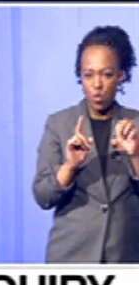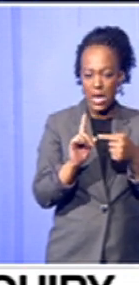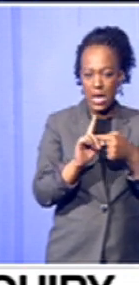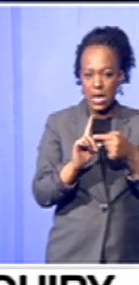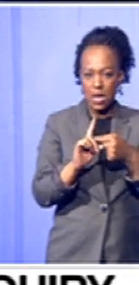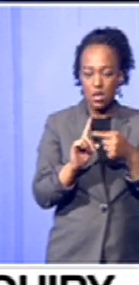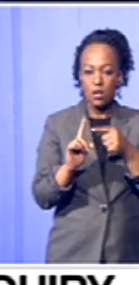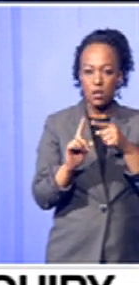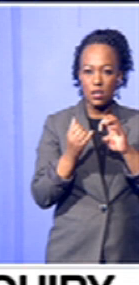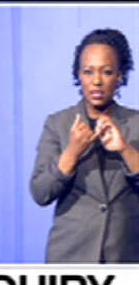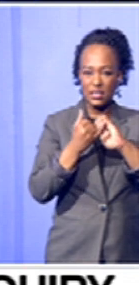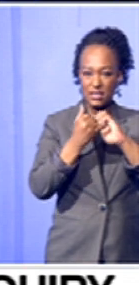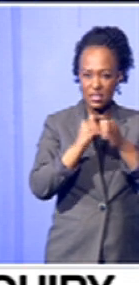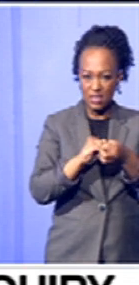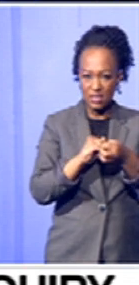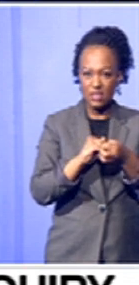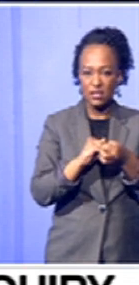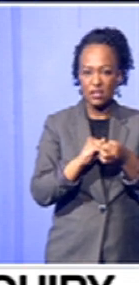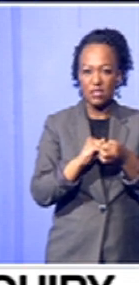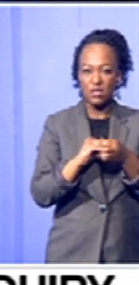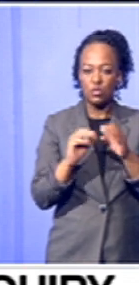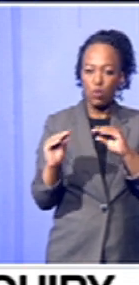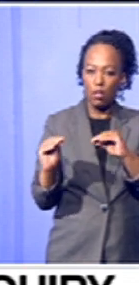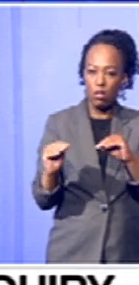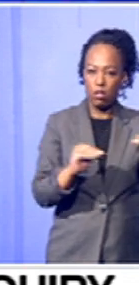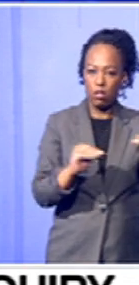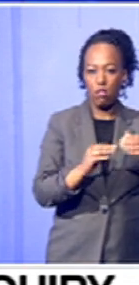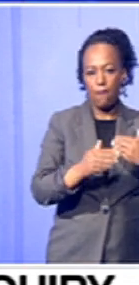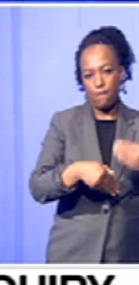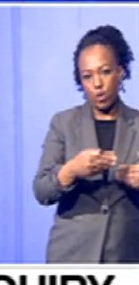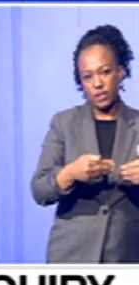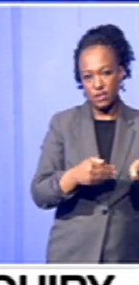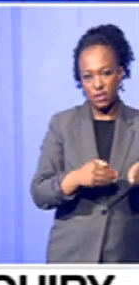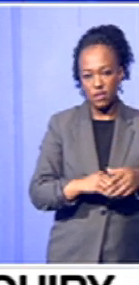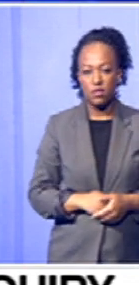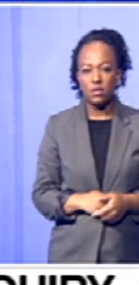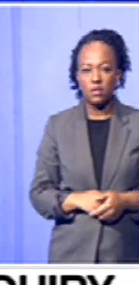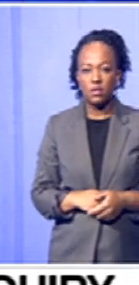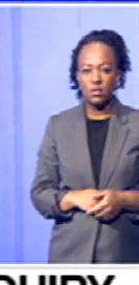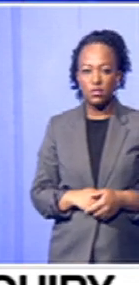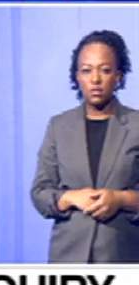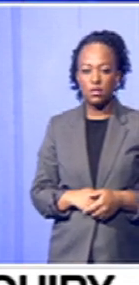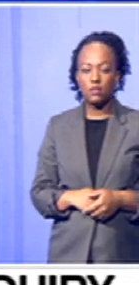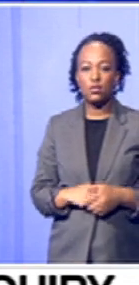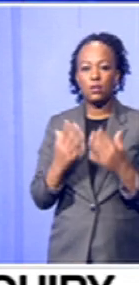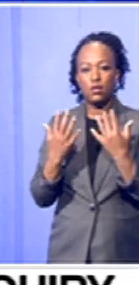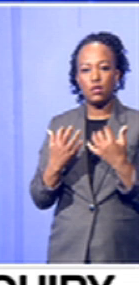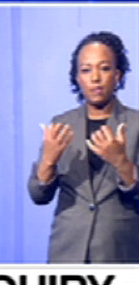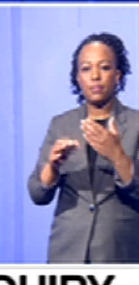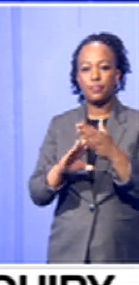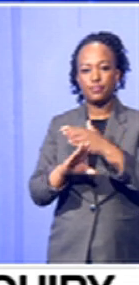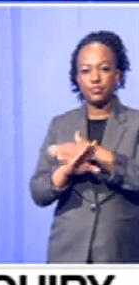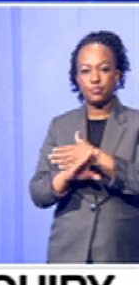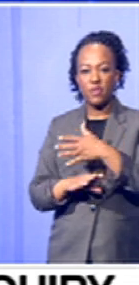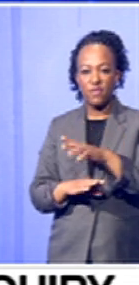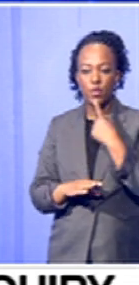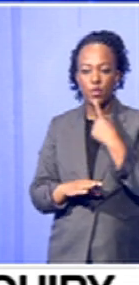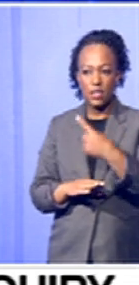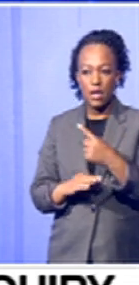to stop the process. So Parliament has said previously that whatever